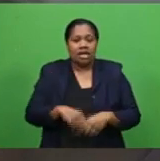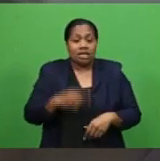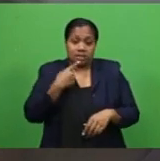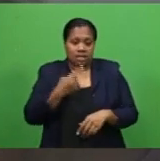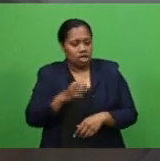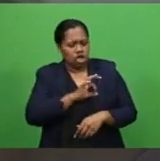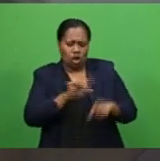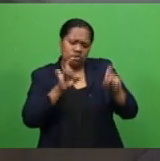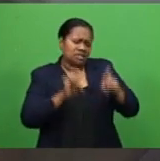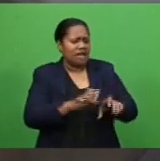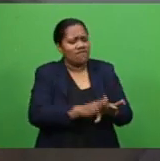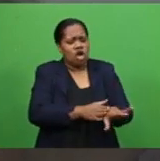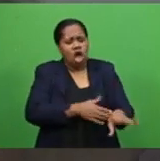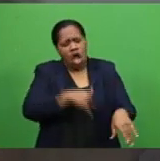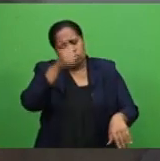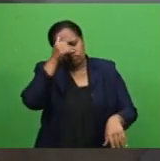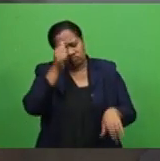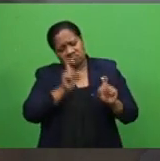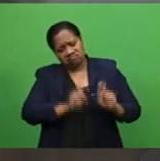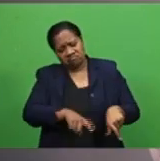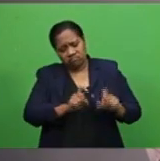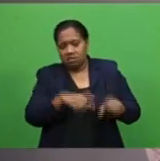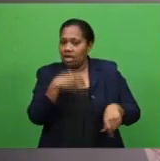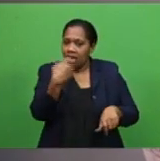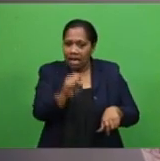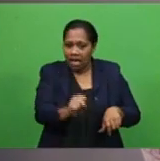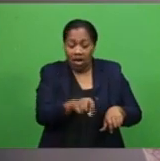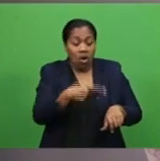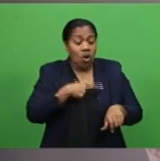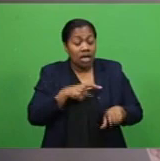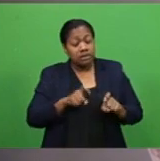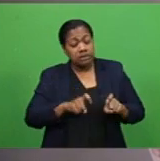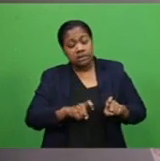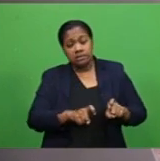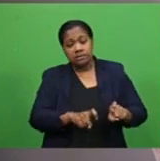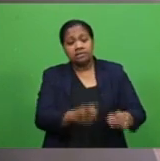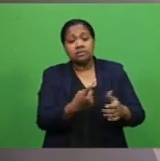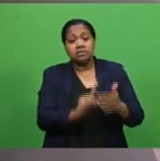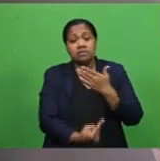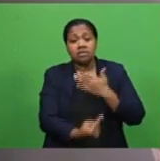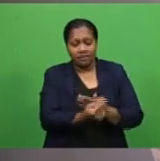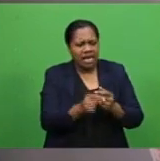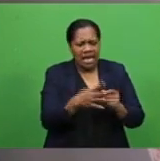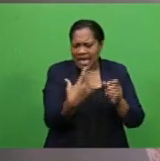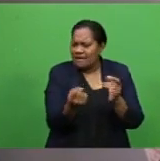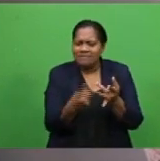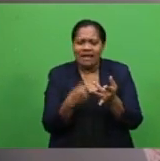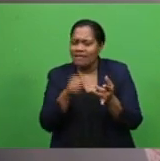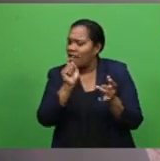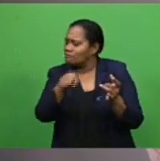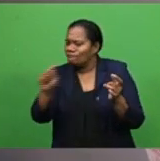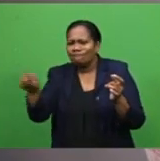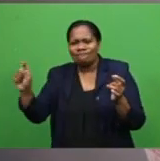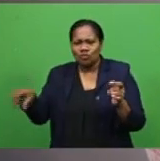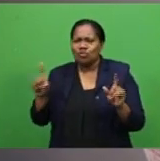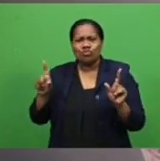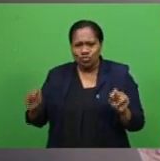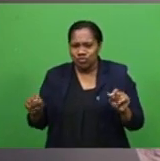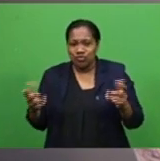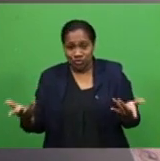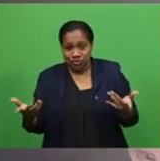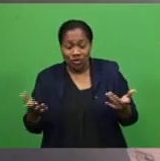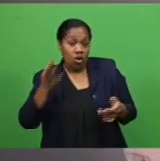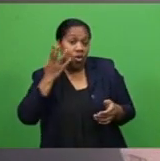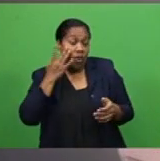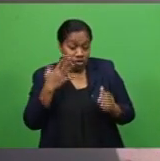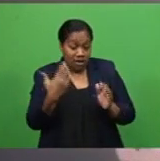you've known, and then you start, there's always shortcuts and stuff that the chefs do. So, and once you go up